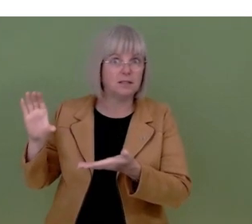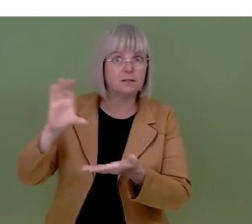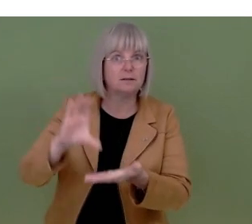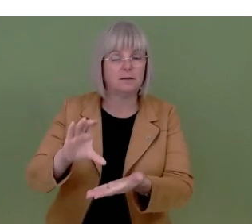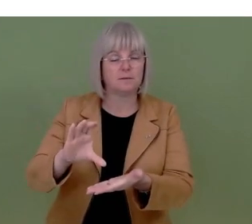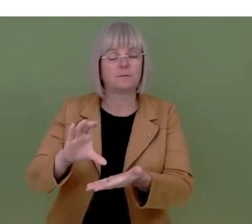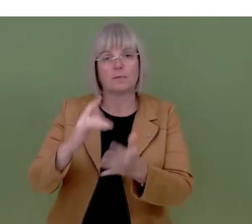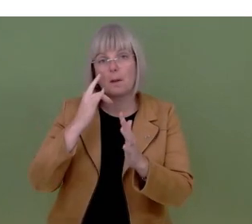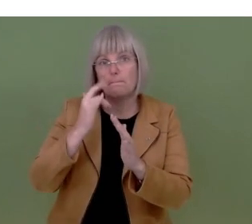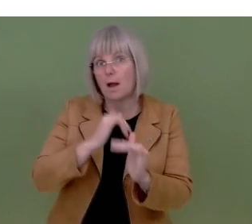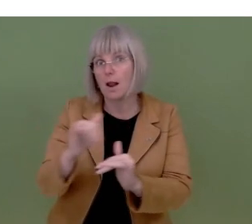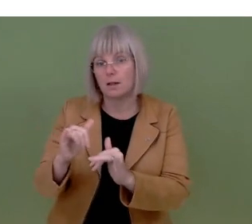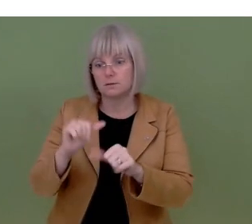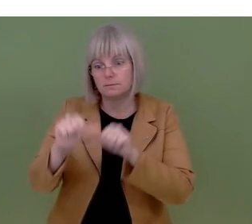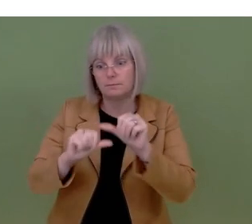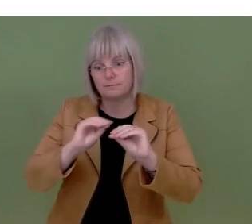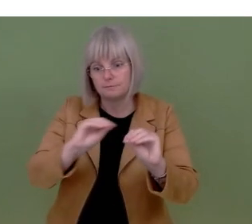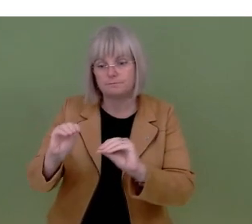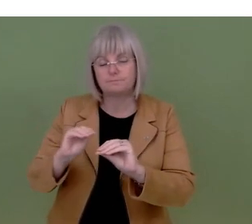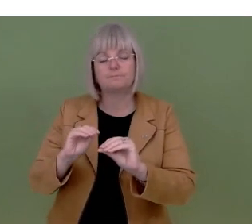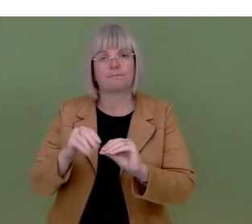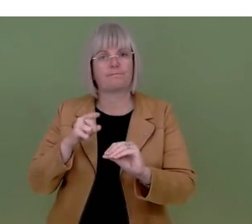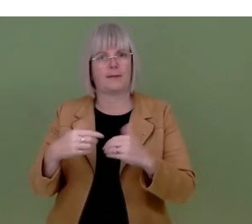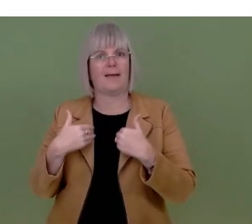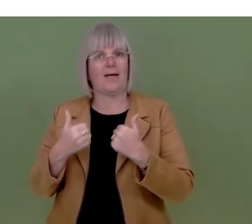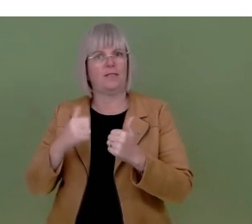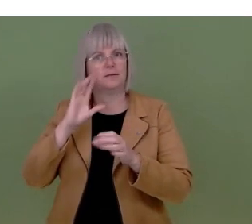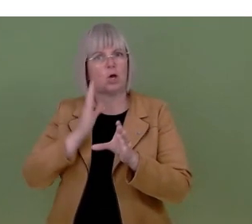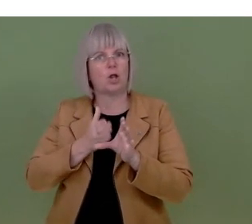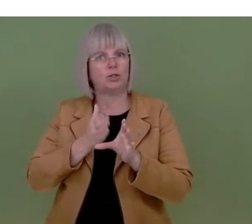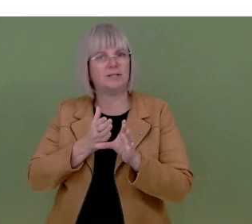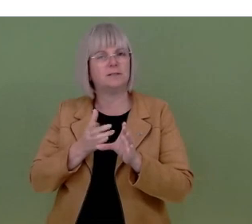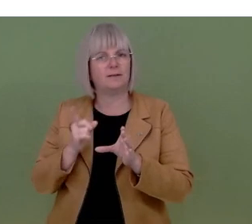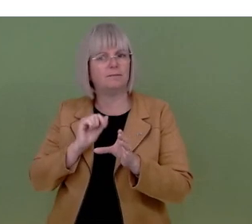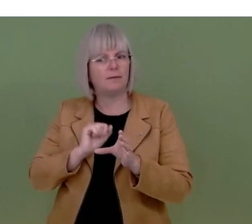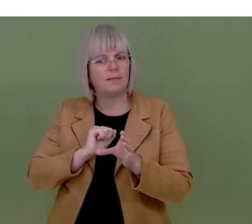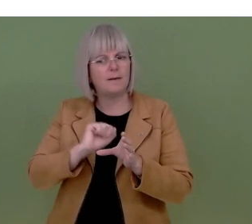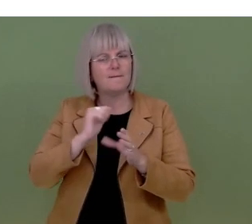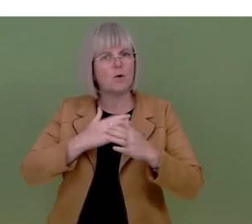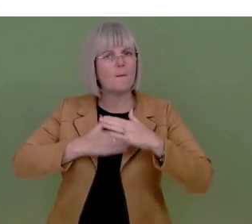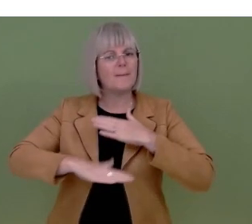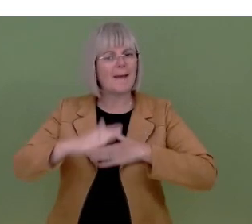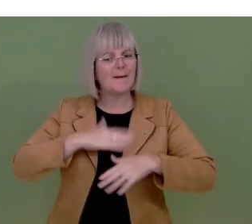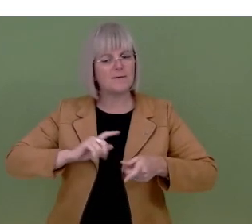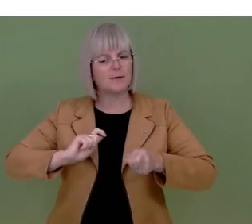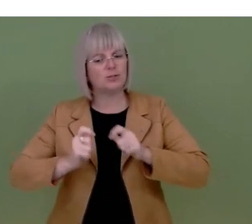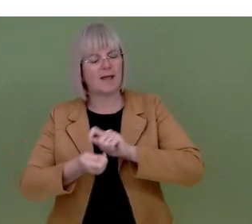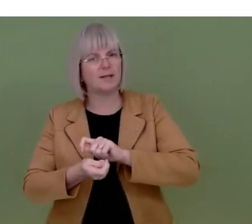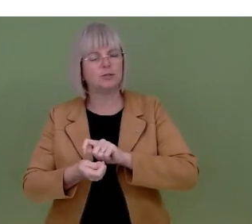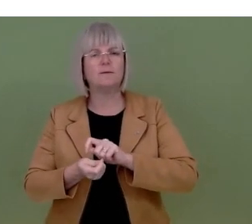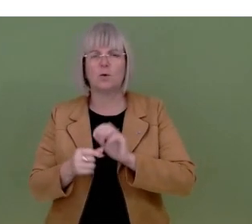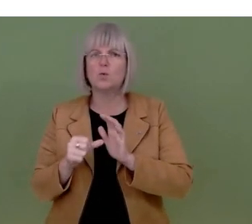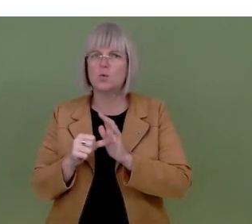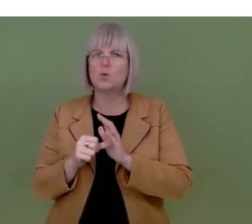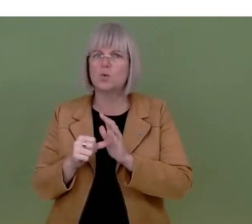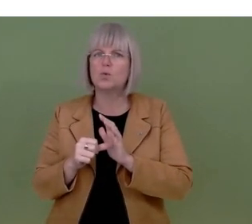training health psychologists to apply their expertise in behaviour change to a really tricky problem that we have in healthcare,